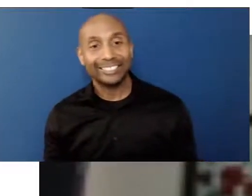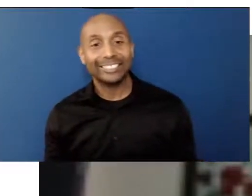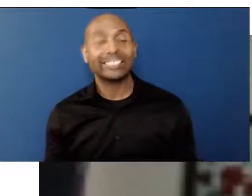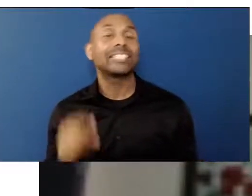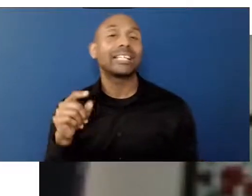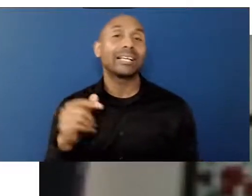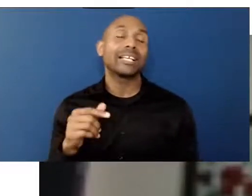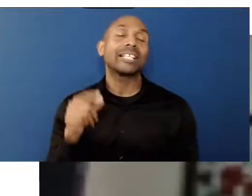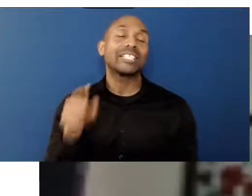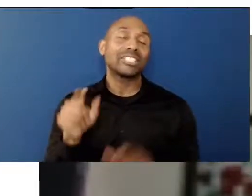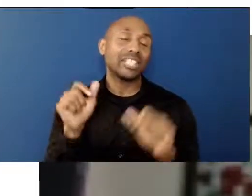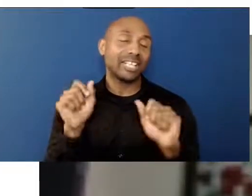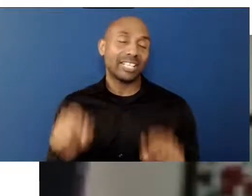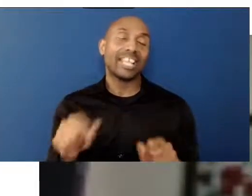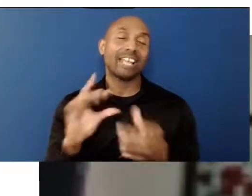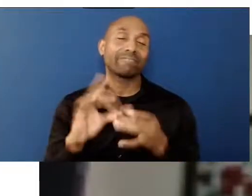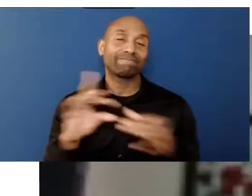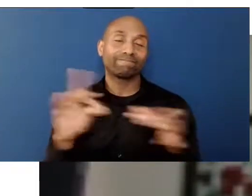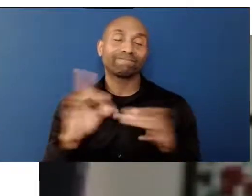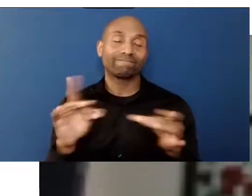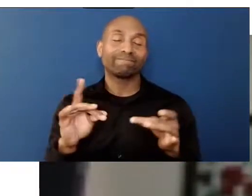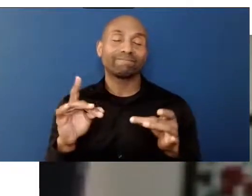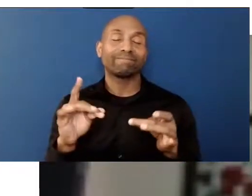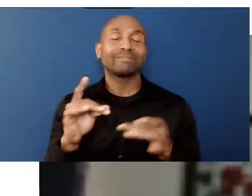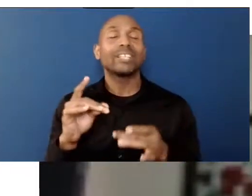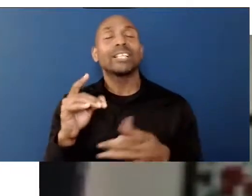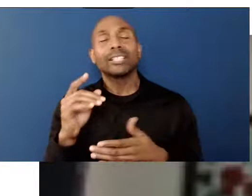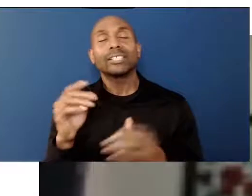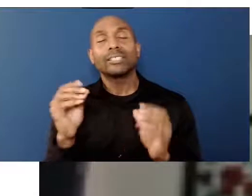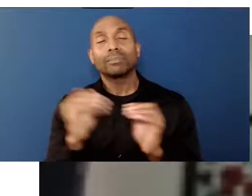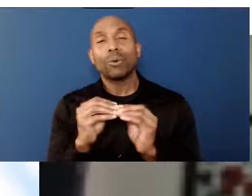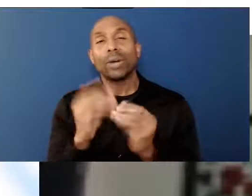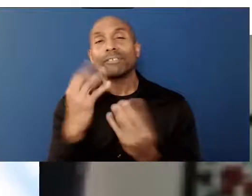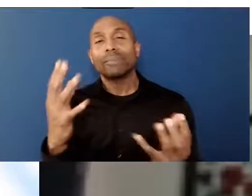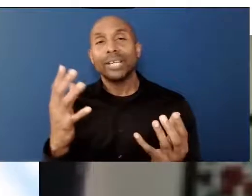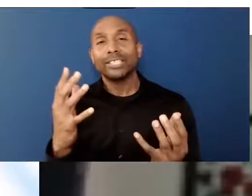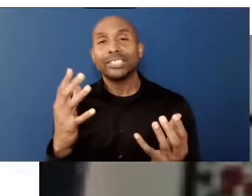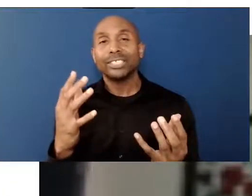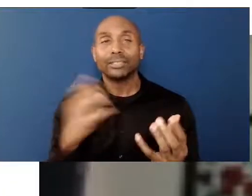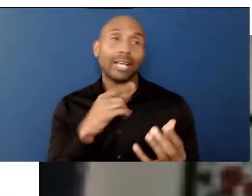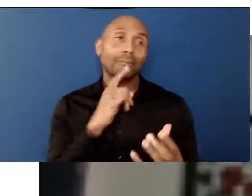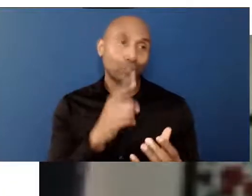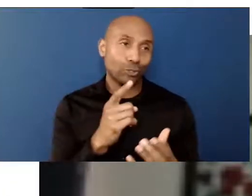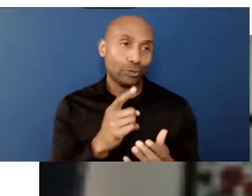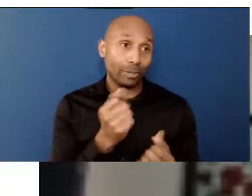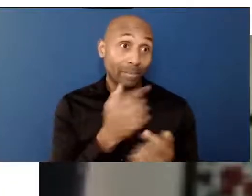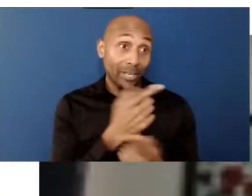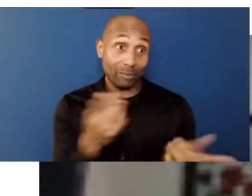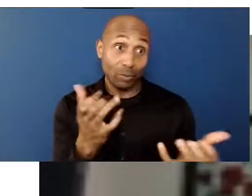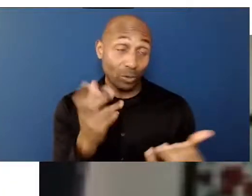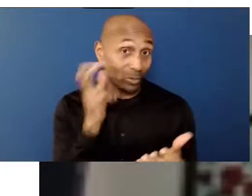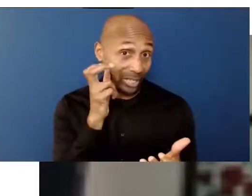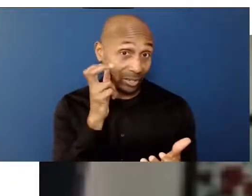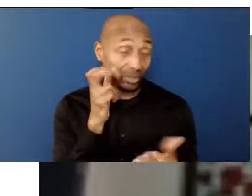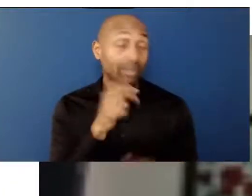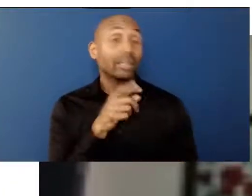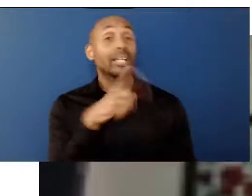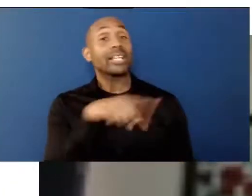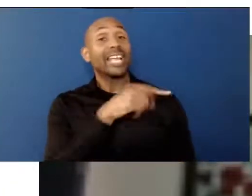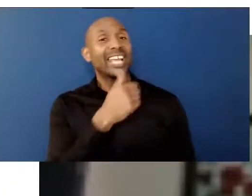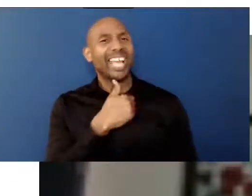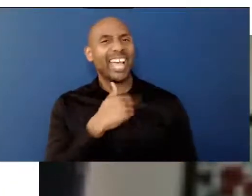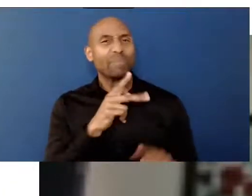of our viewers are probably hoping for. And that is, does the Accessibility Directorate have navigators to assist people